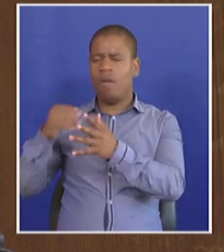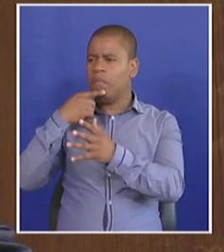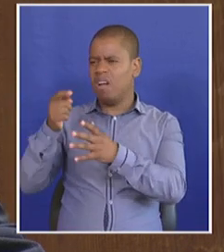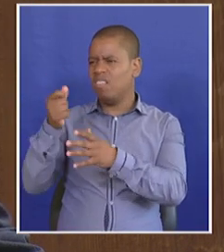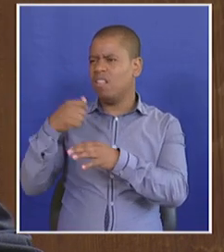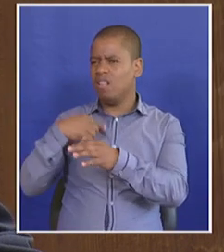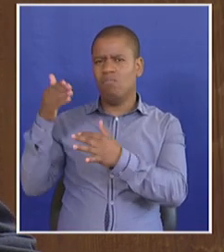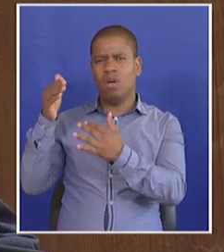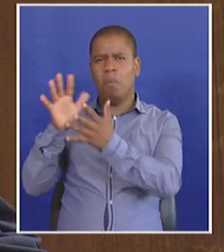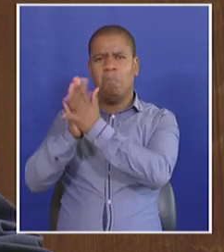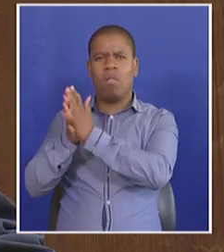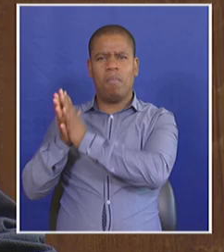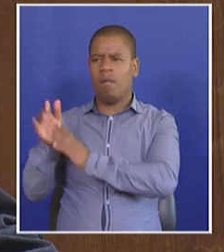Chairperson.